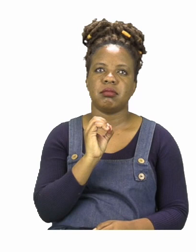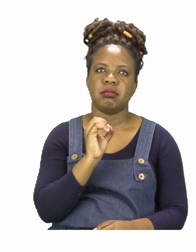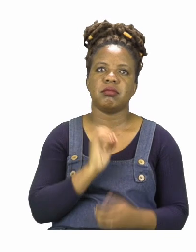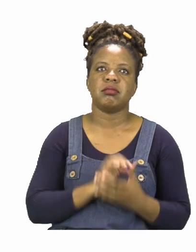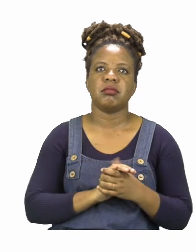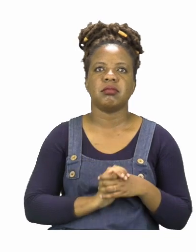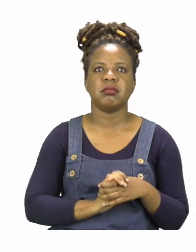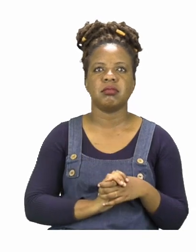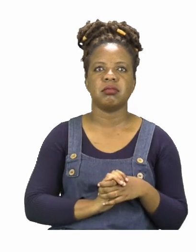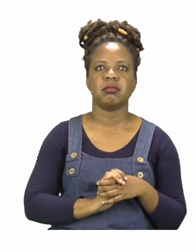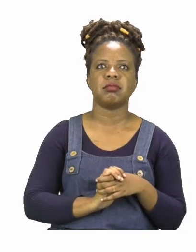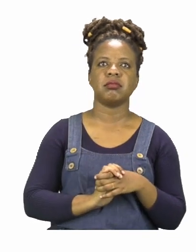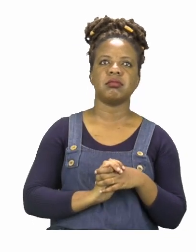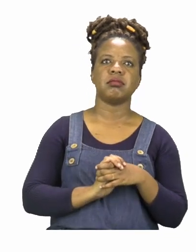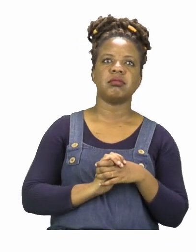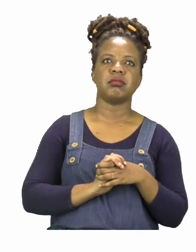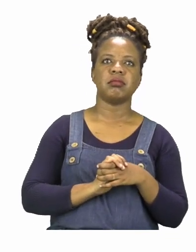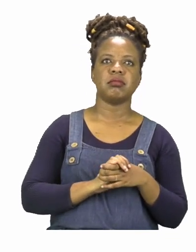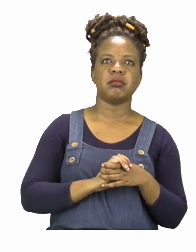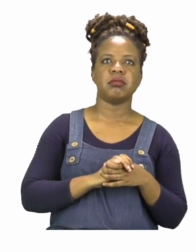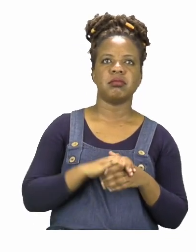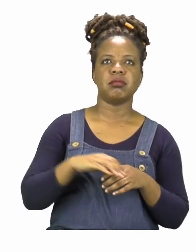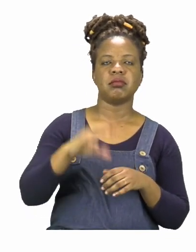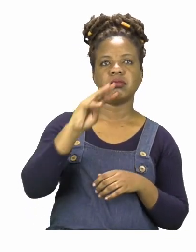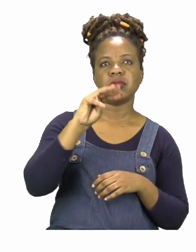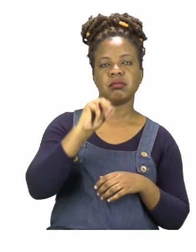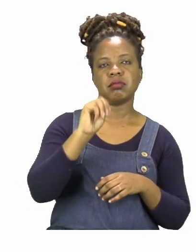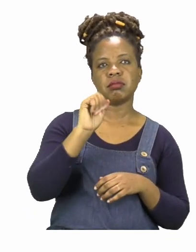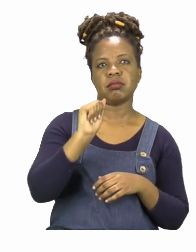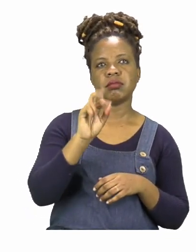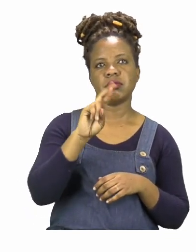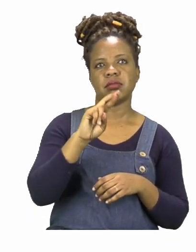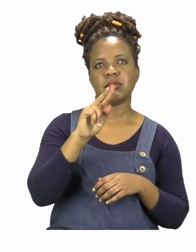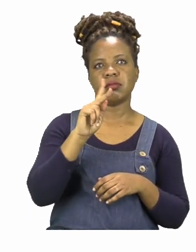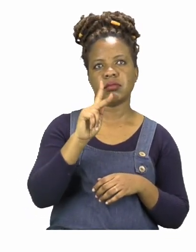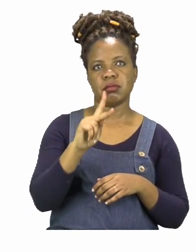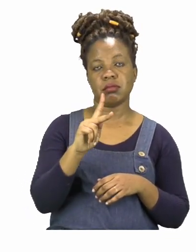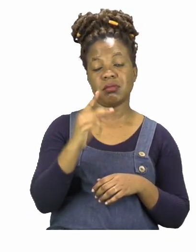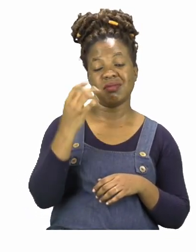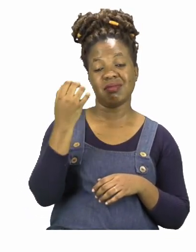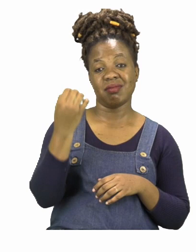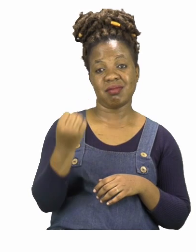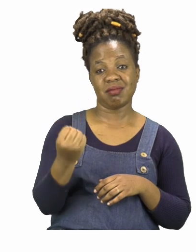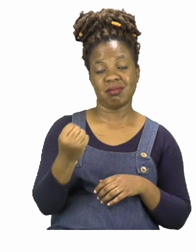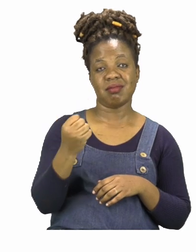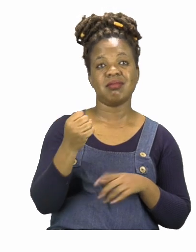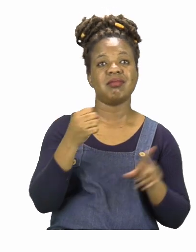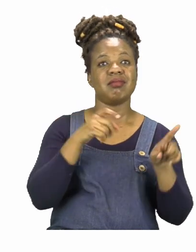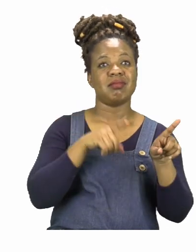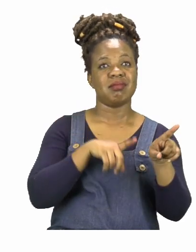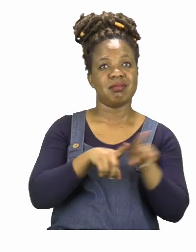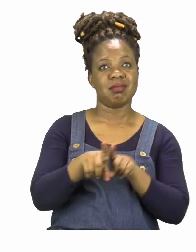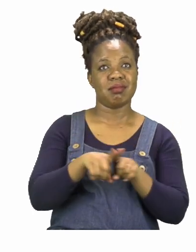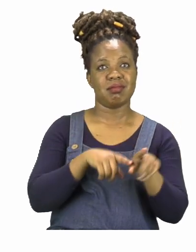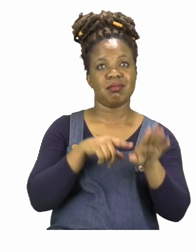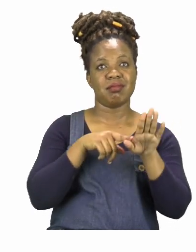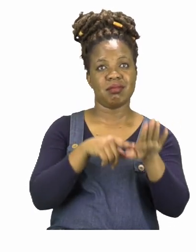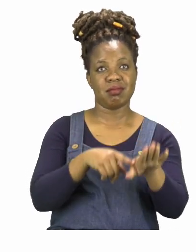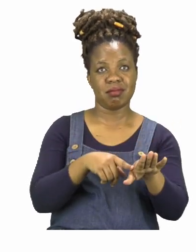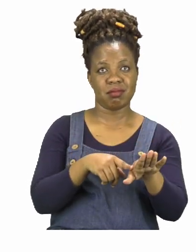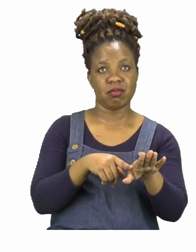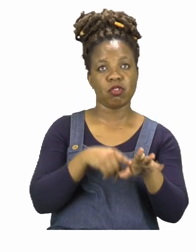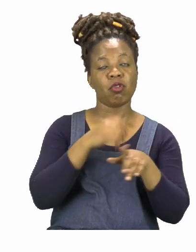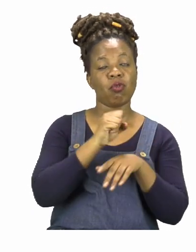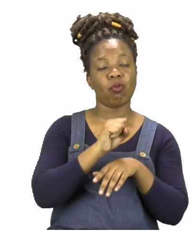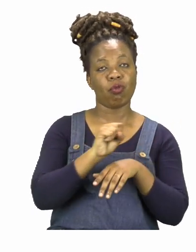Number 10 says, Mark has a test tomorrow, so tonight Dash